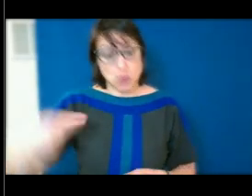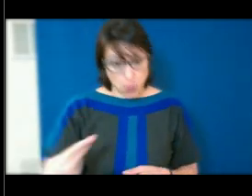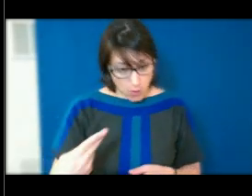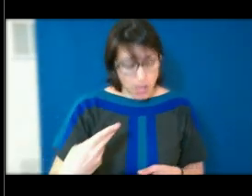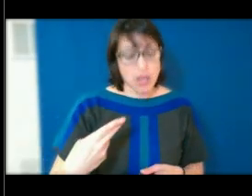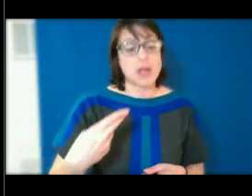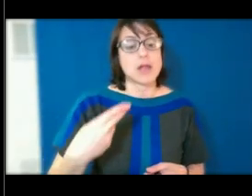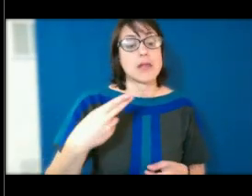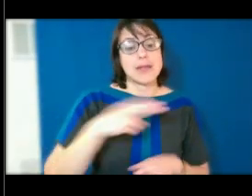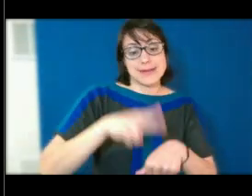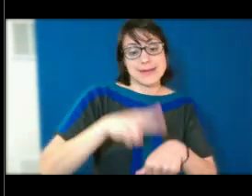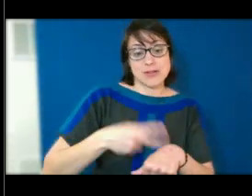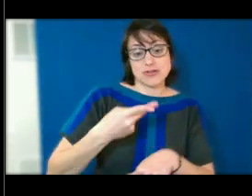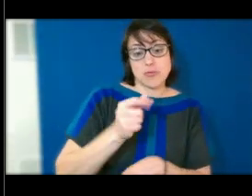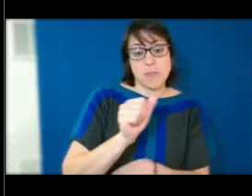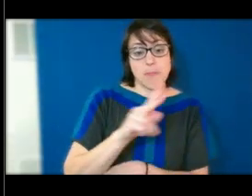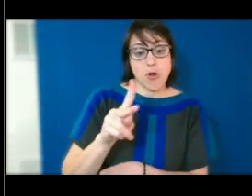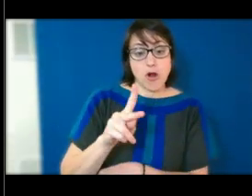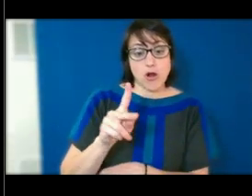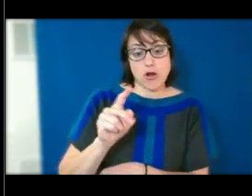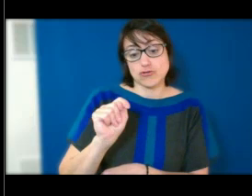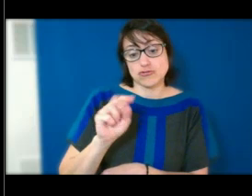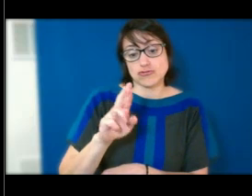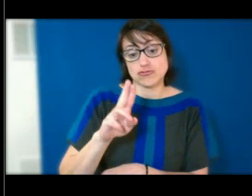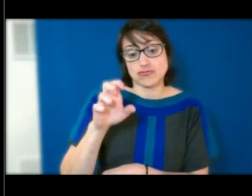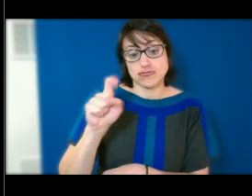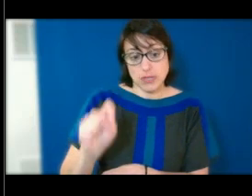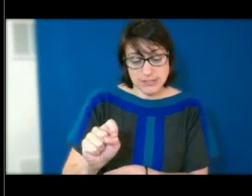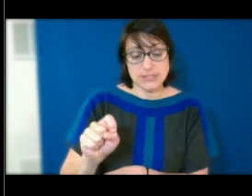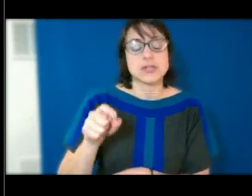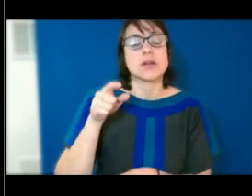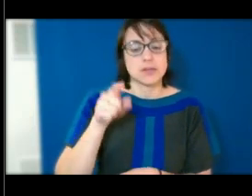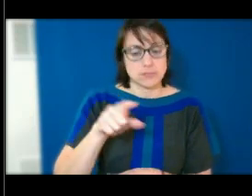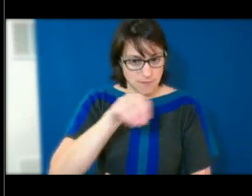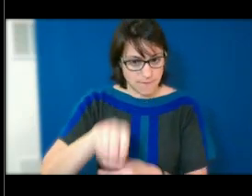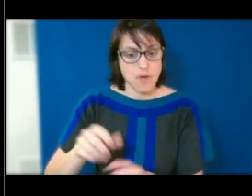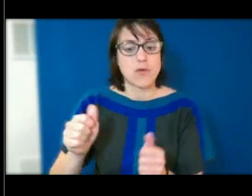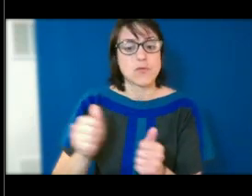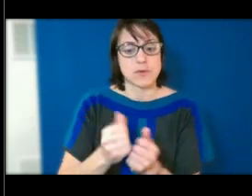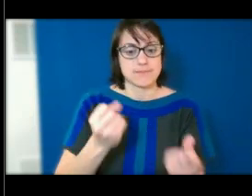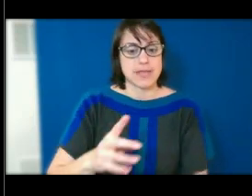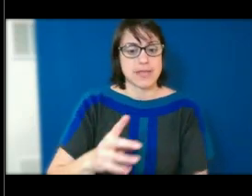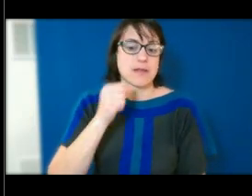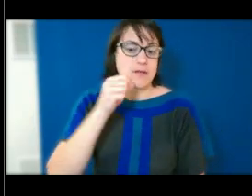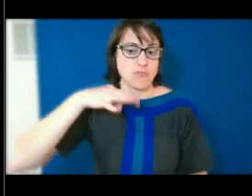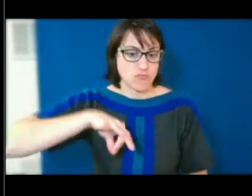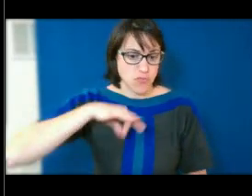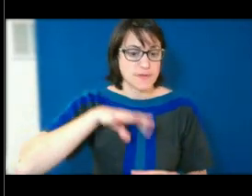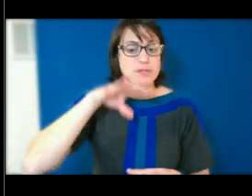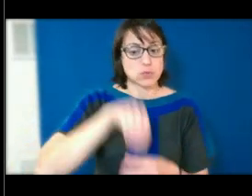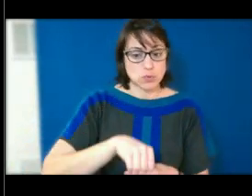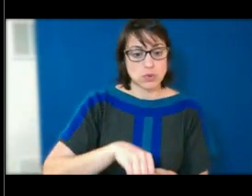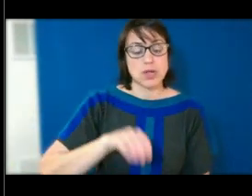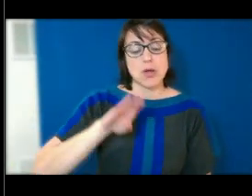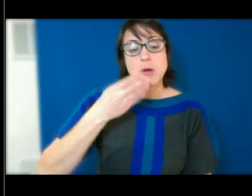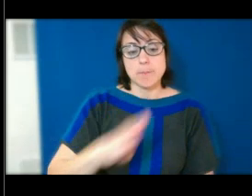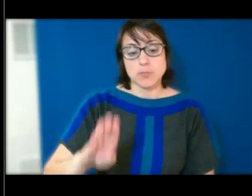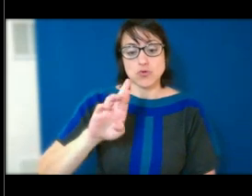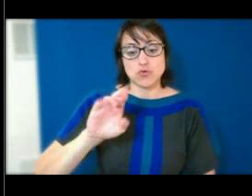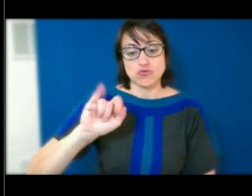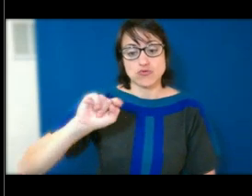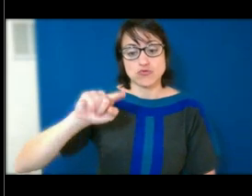launch numerous nonprofits, including the Blue Ridge Prism, a cooperative invasive species management organization, and Well Aware,